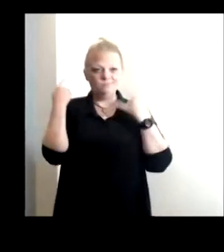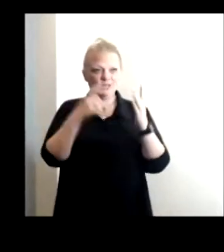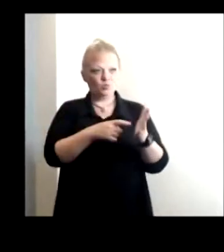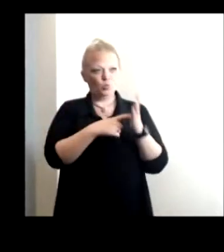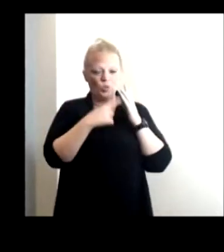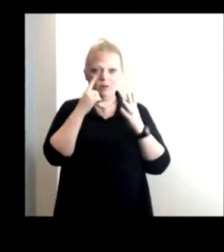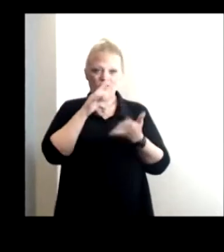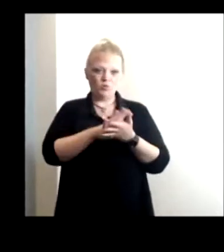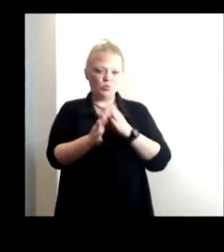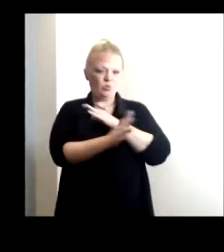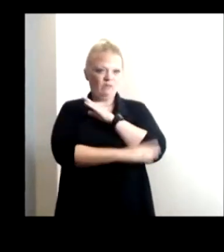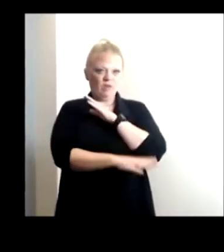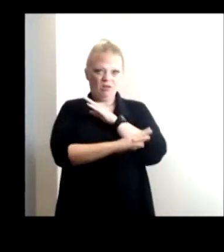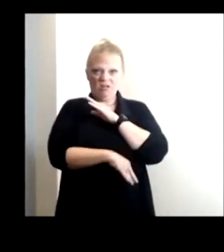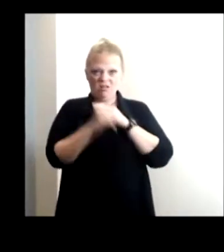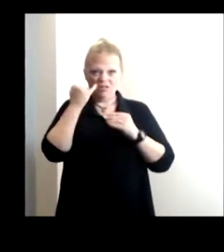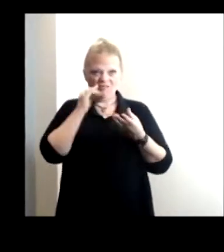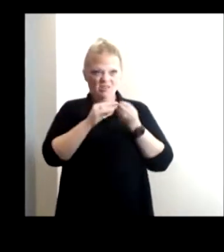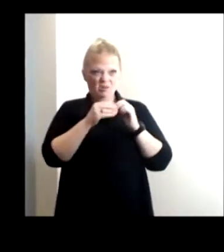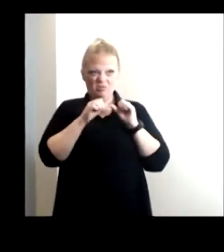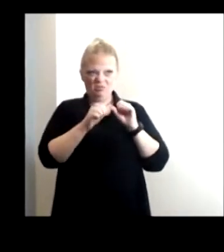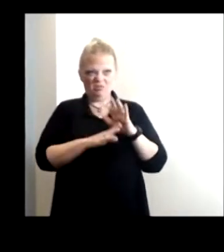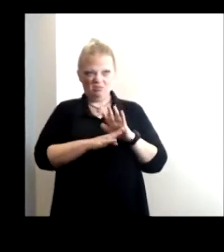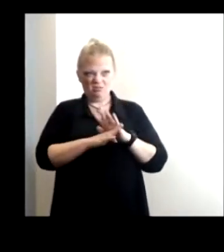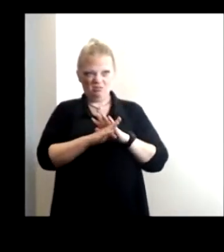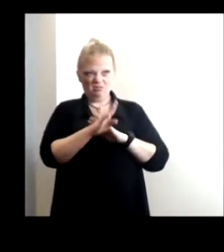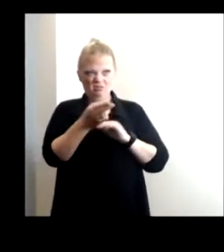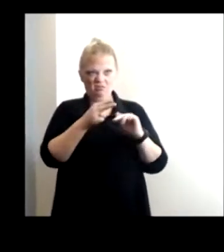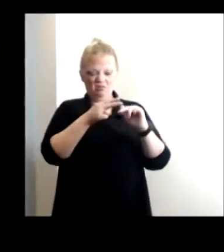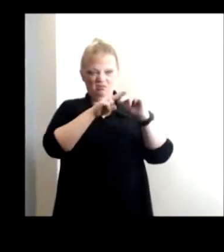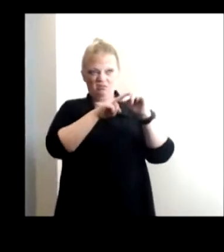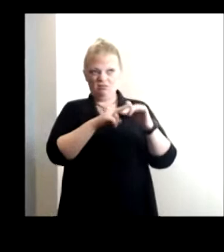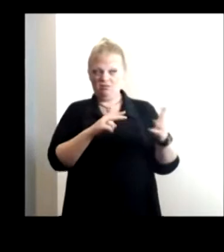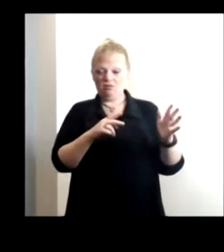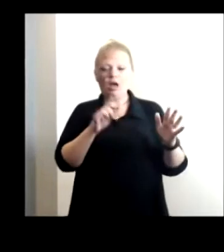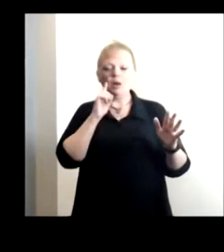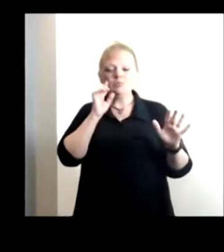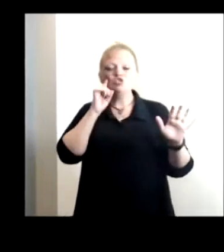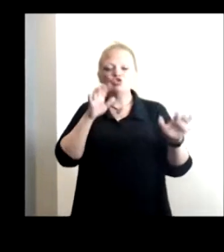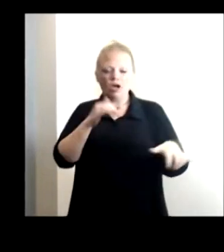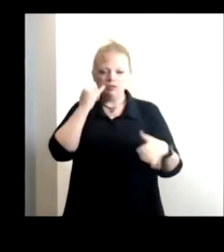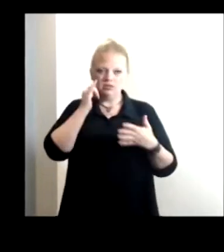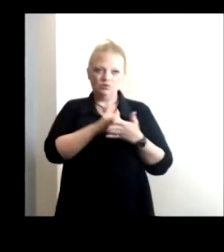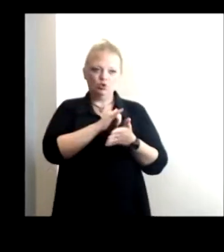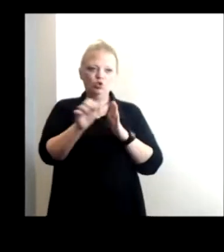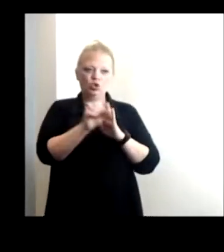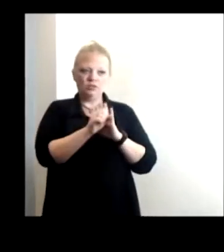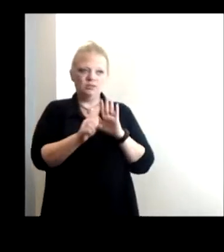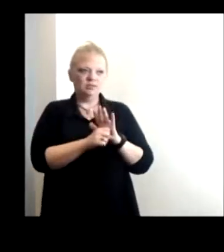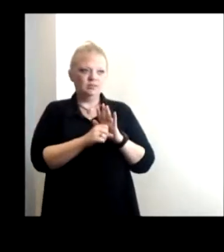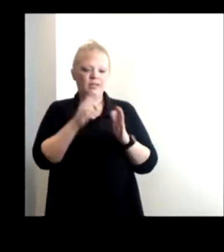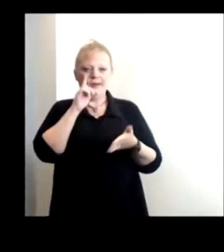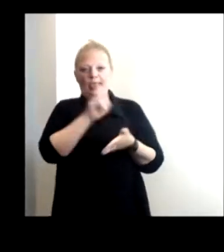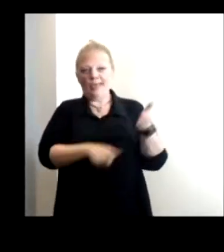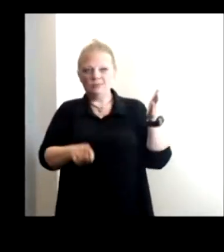the fall. And if these numbers are continuing to go up, I'd be shocked if New York State gets rid of the mask requirement for schools in the fall.